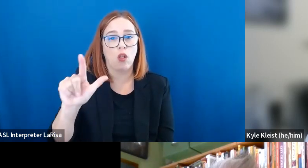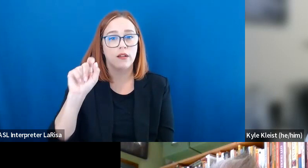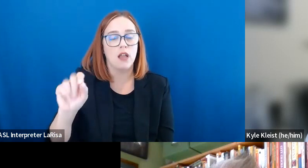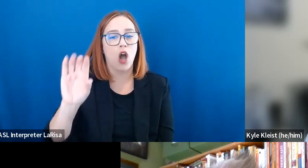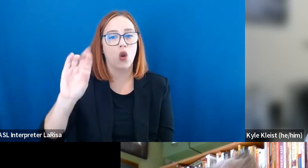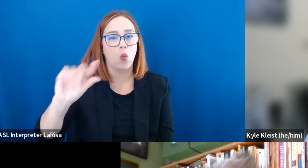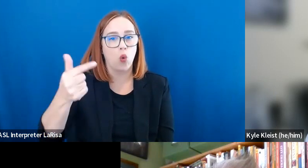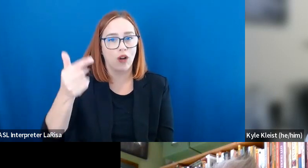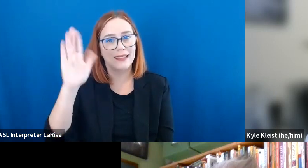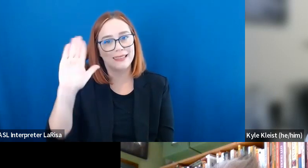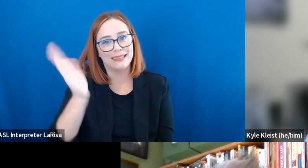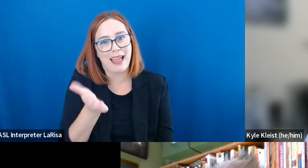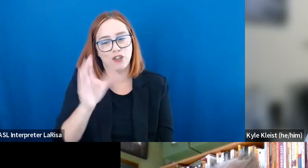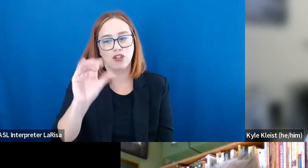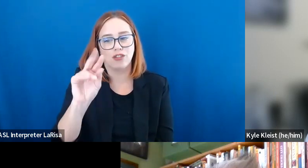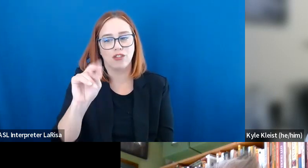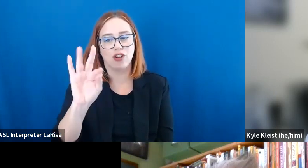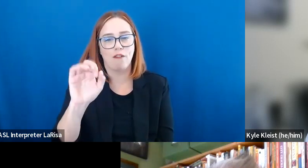www.april-rural.org/conference.